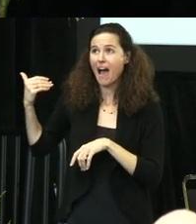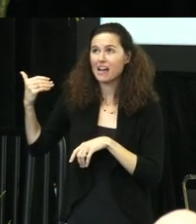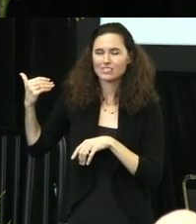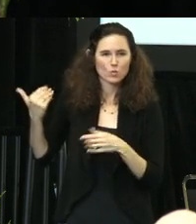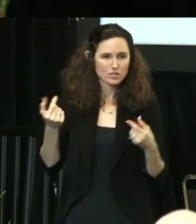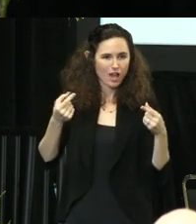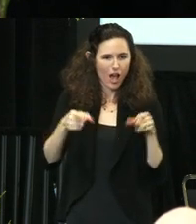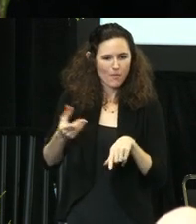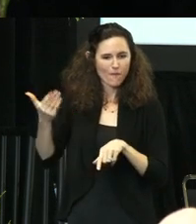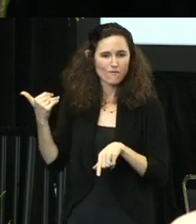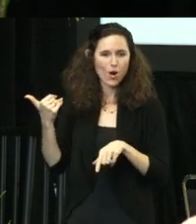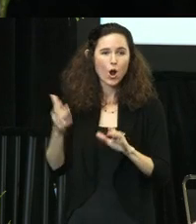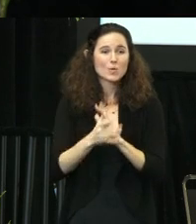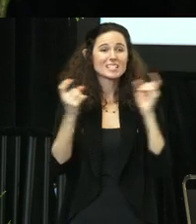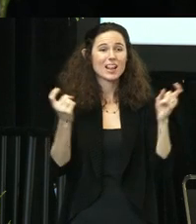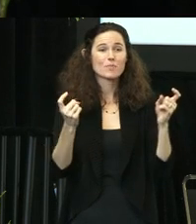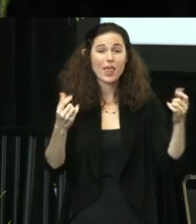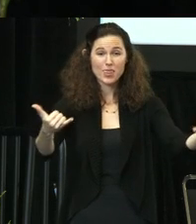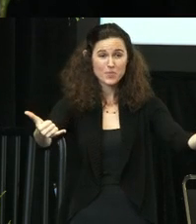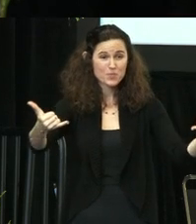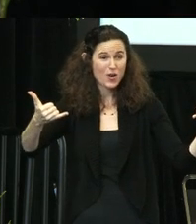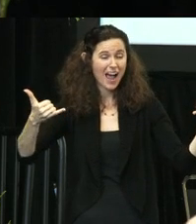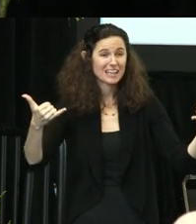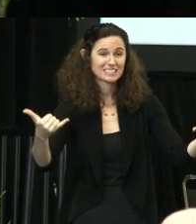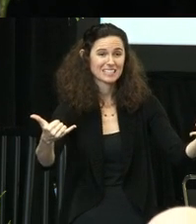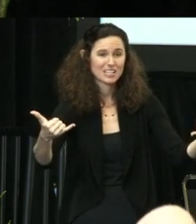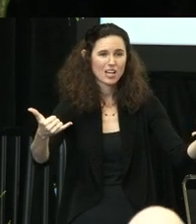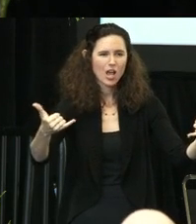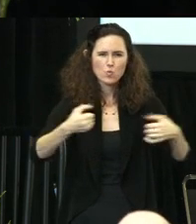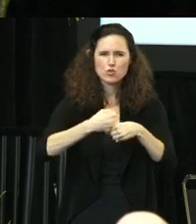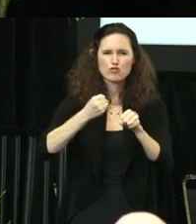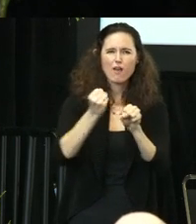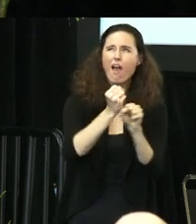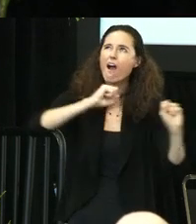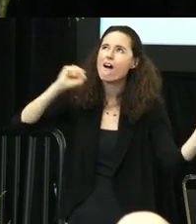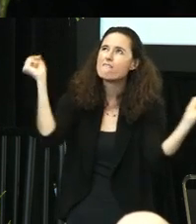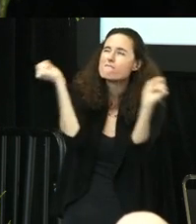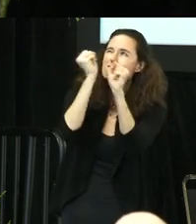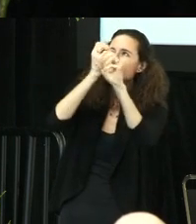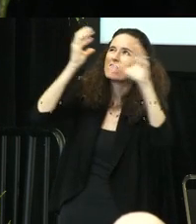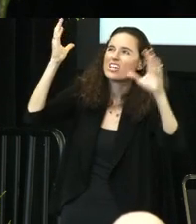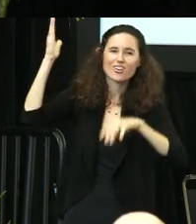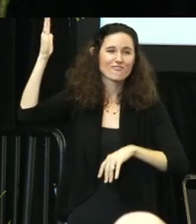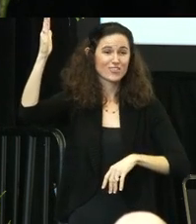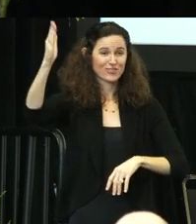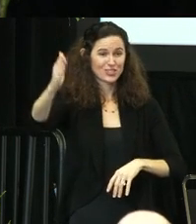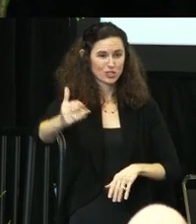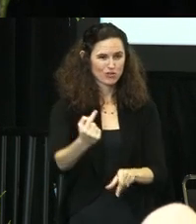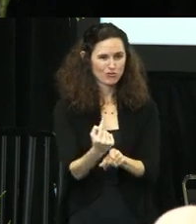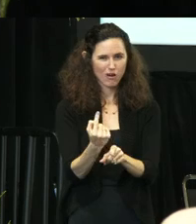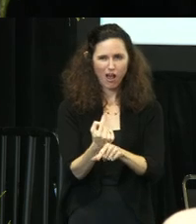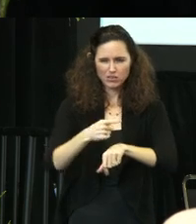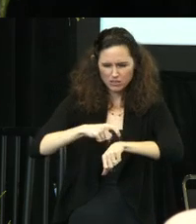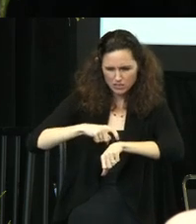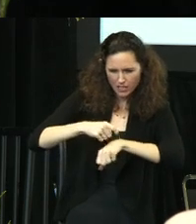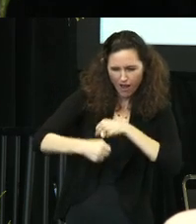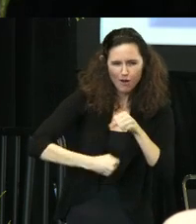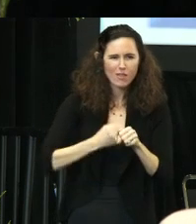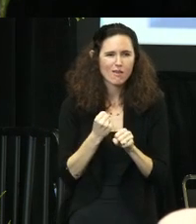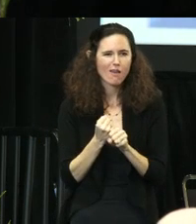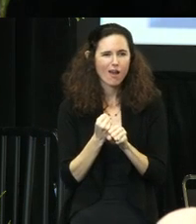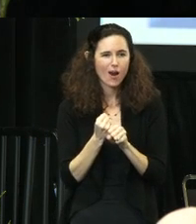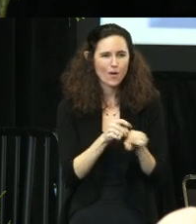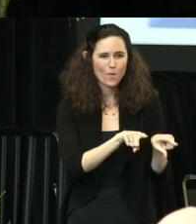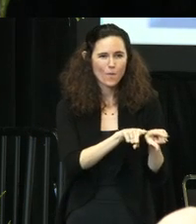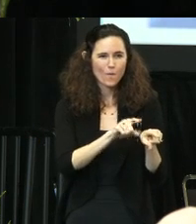us. We celebrate the beauty of the present that we have right now, and we create a vision for what's going forward in the future. And it's the time of the year where we